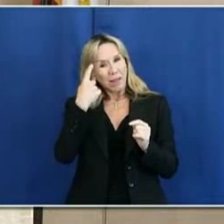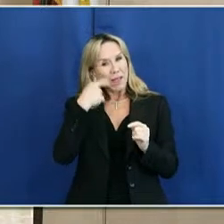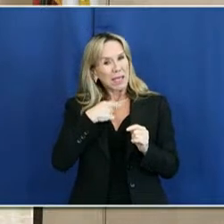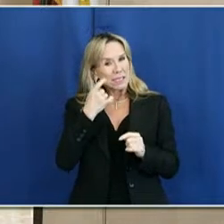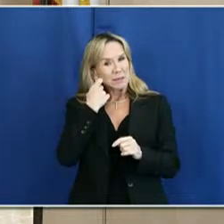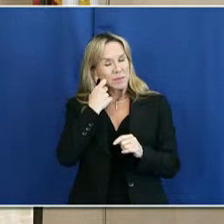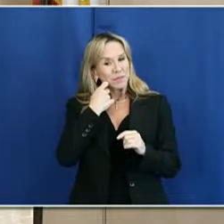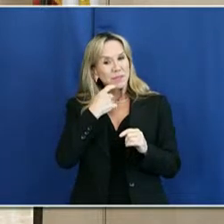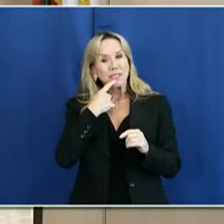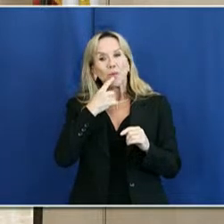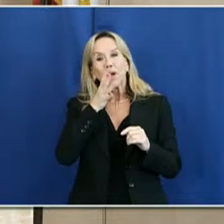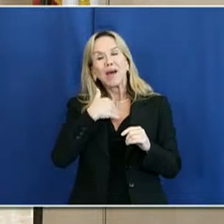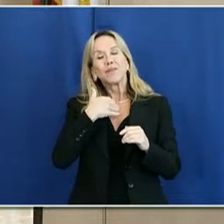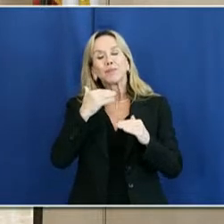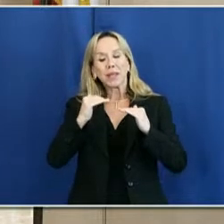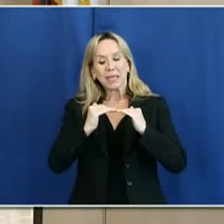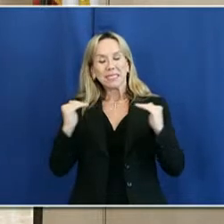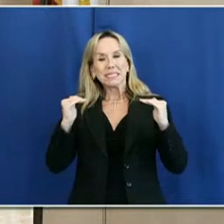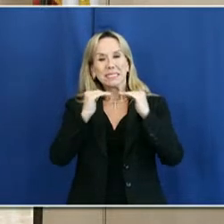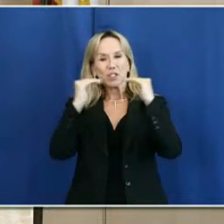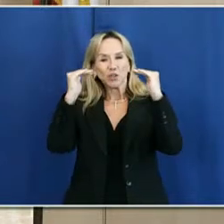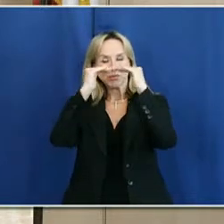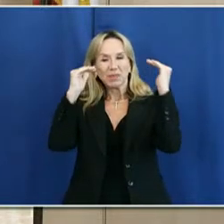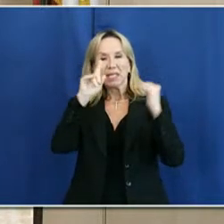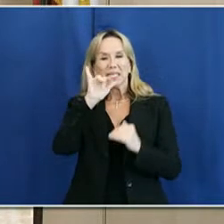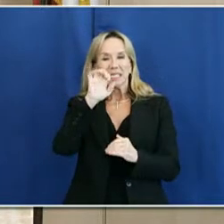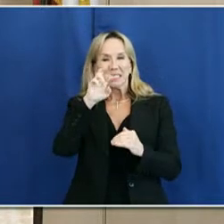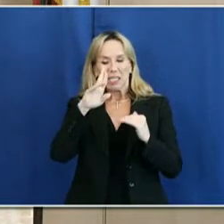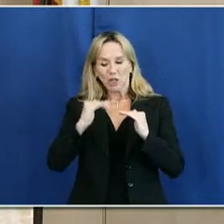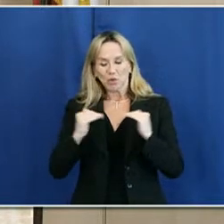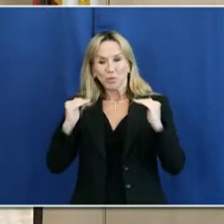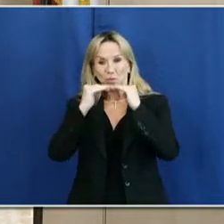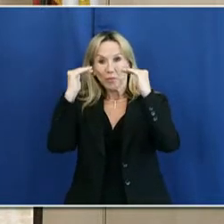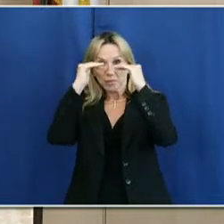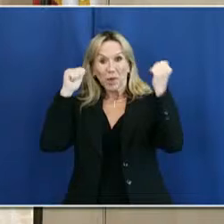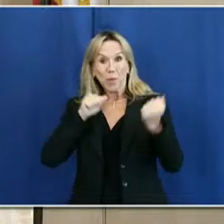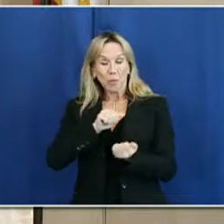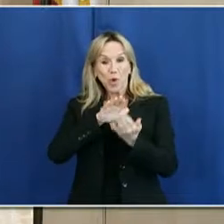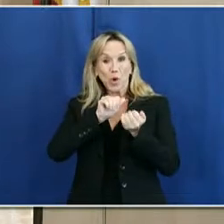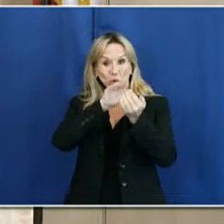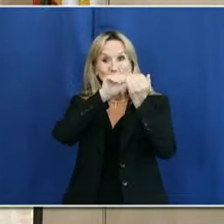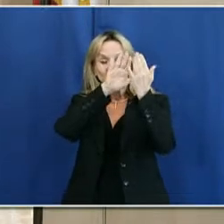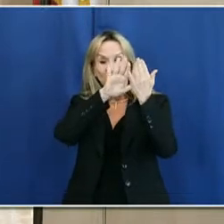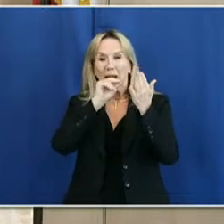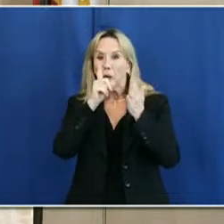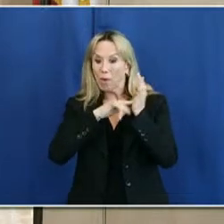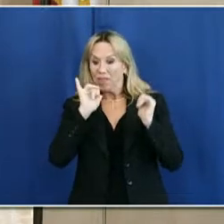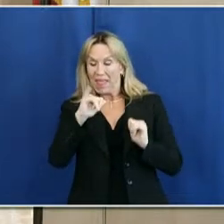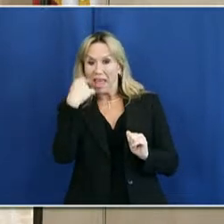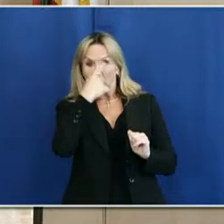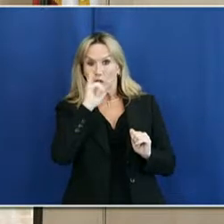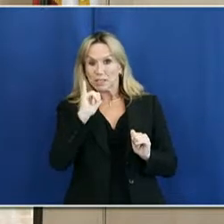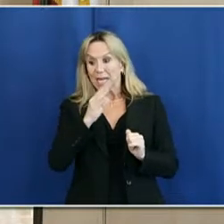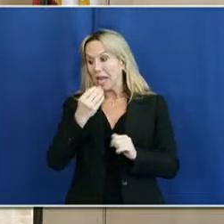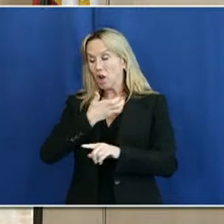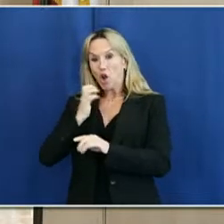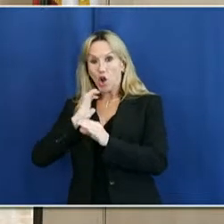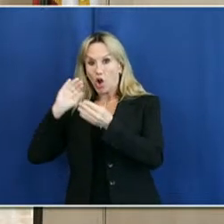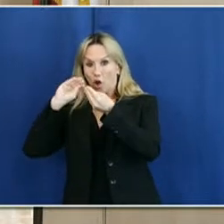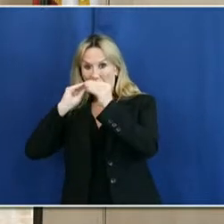approach is being looked at, and based on what that tiered approach looks like and what our metric numbers